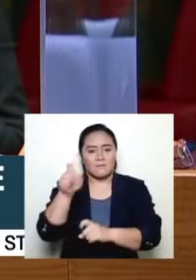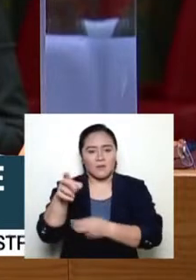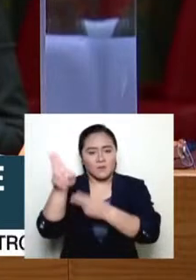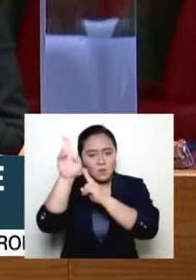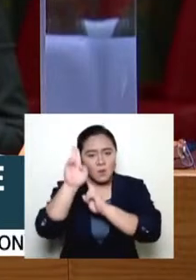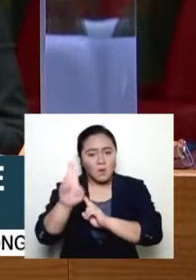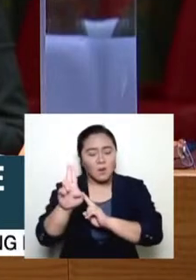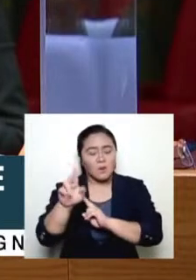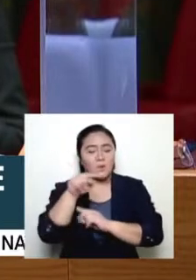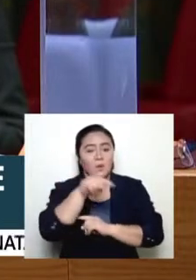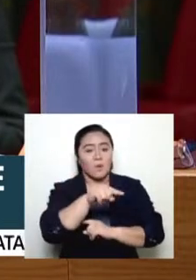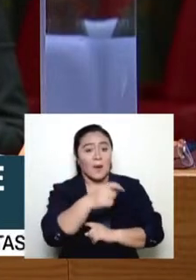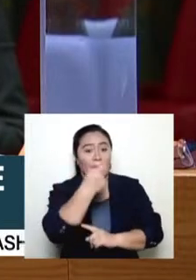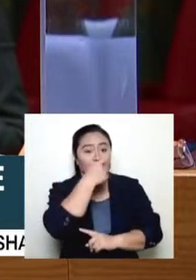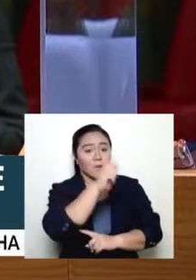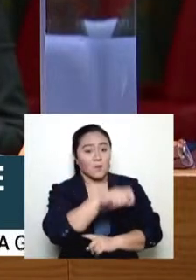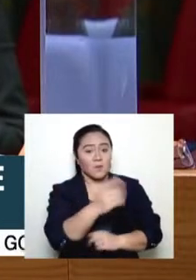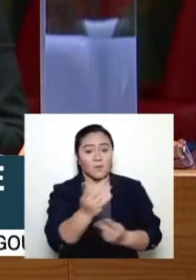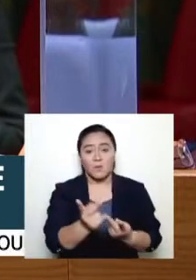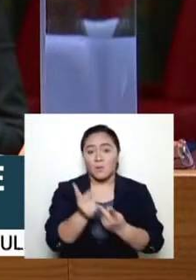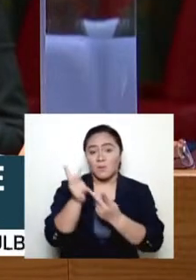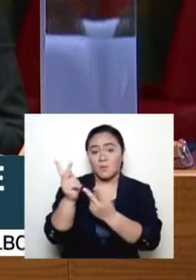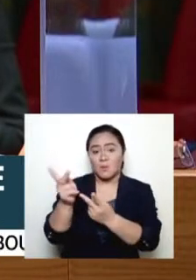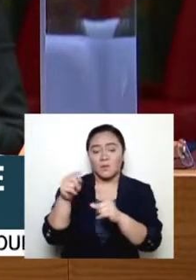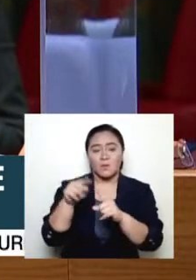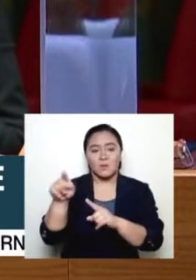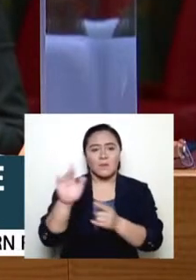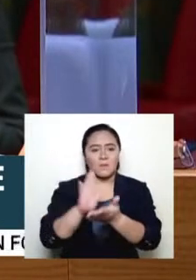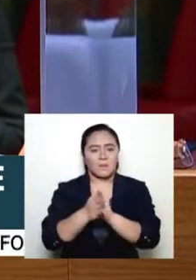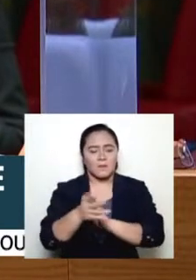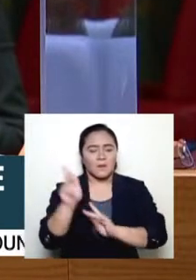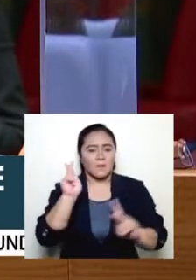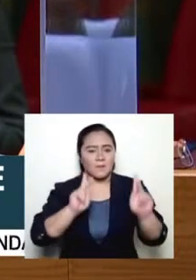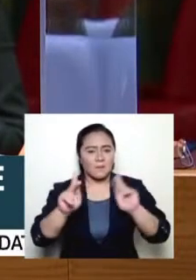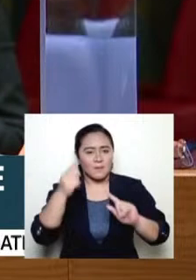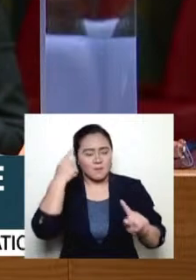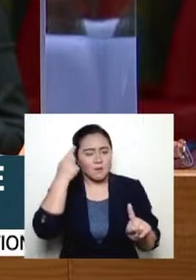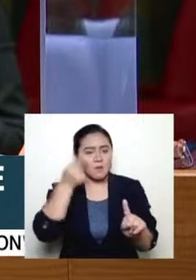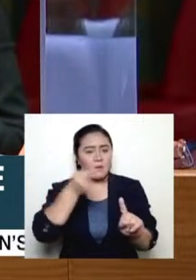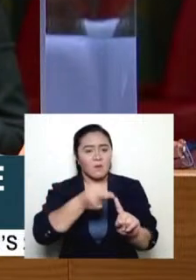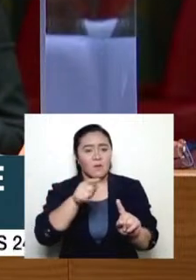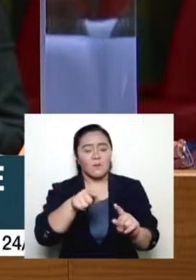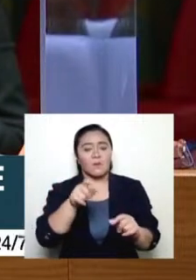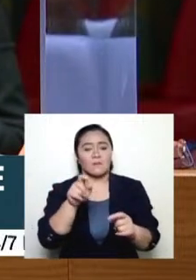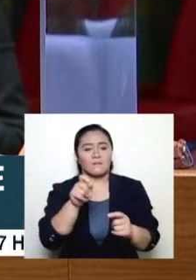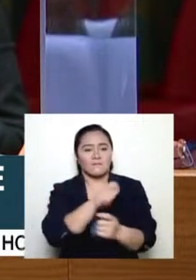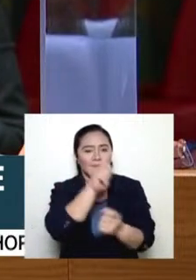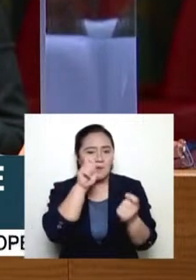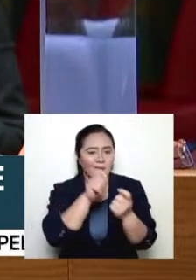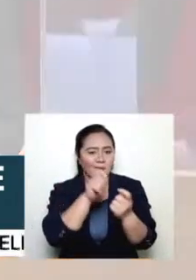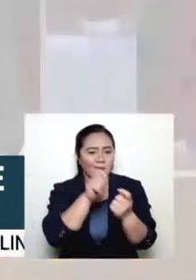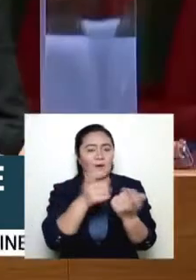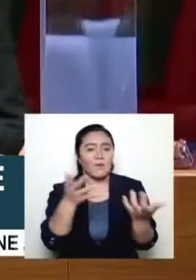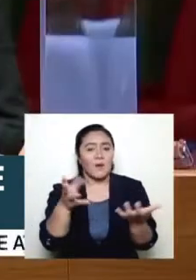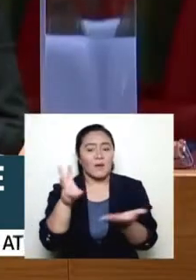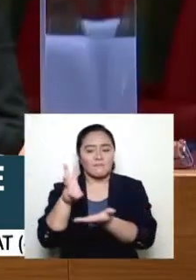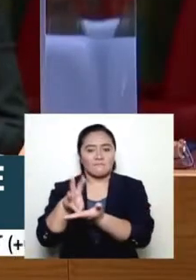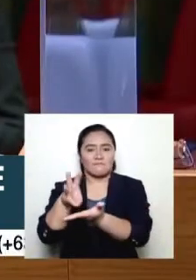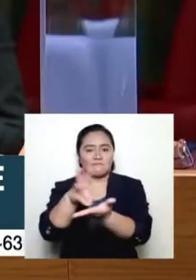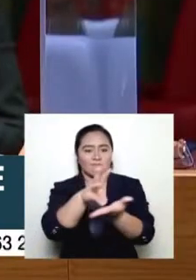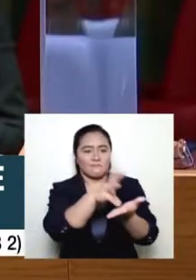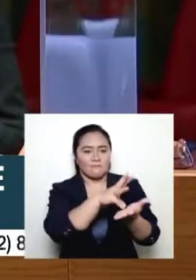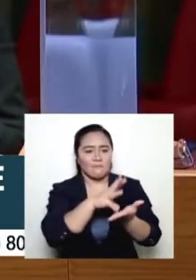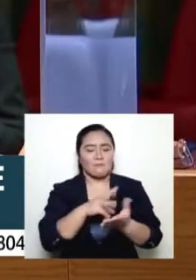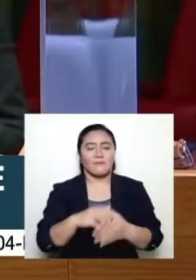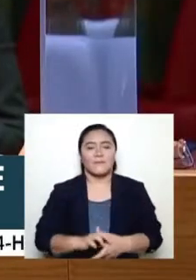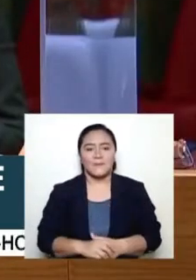proposals for time-bound humanitarian safe passage in specific agreed-upon locations.